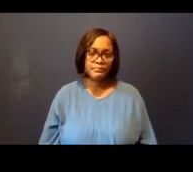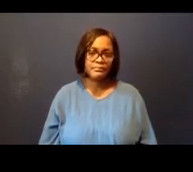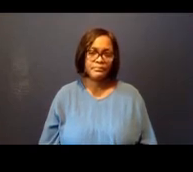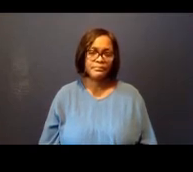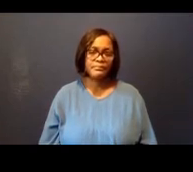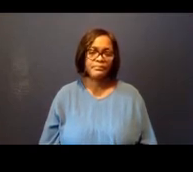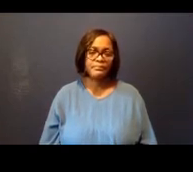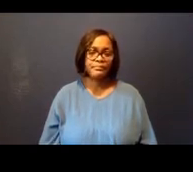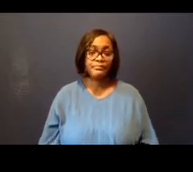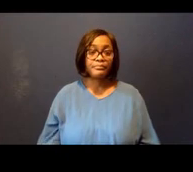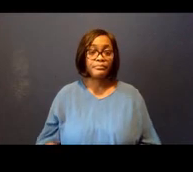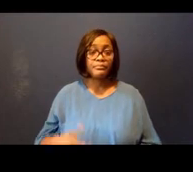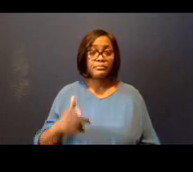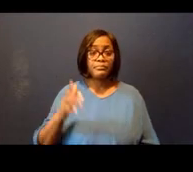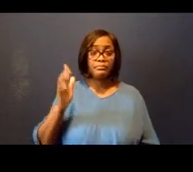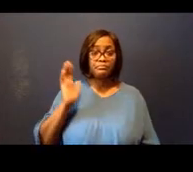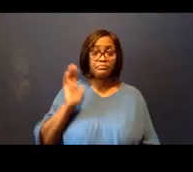and